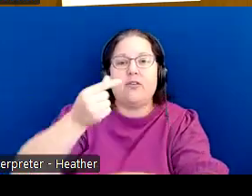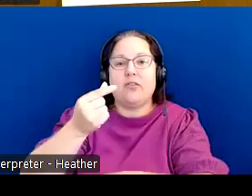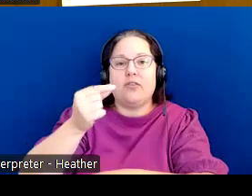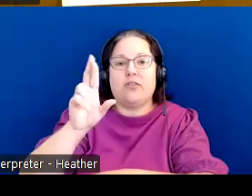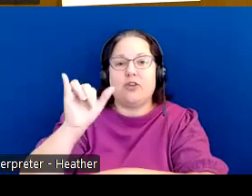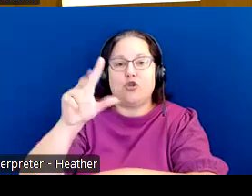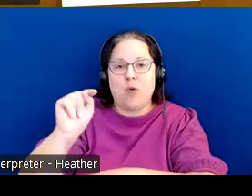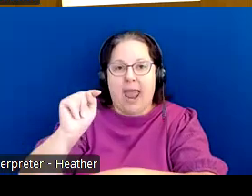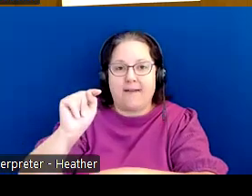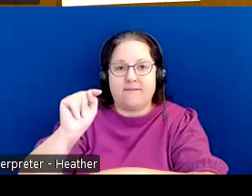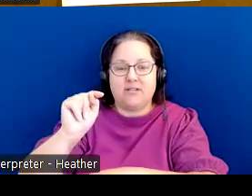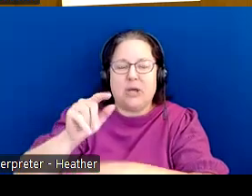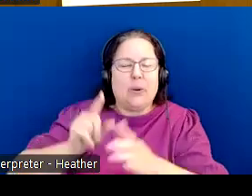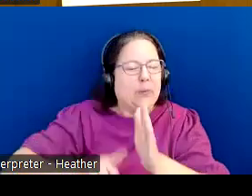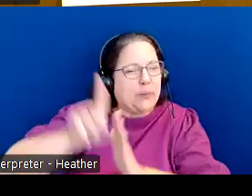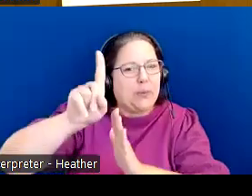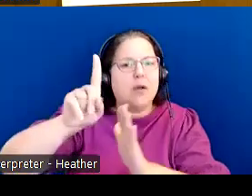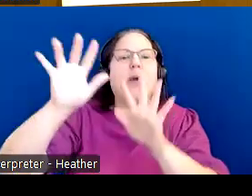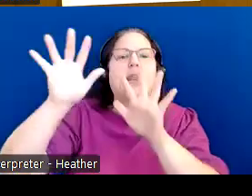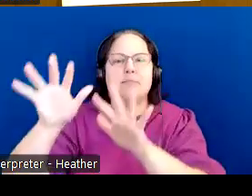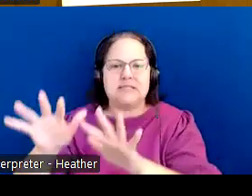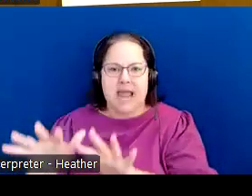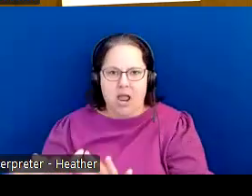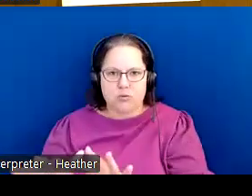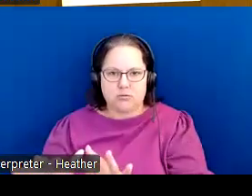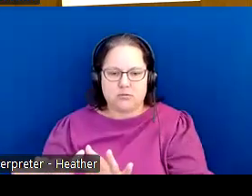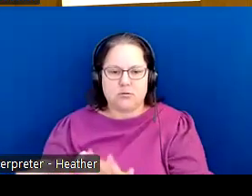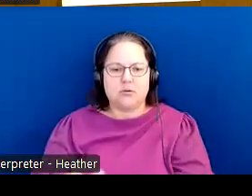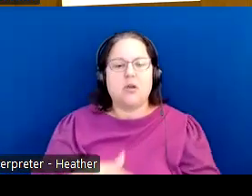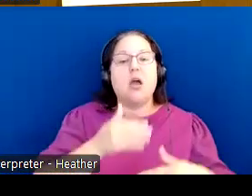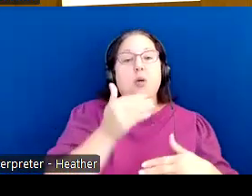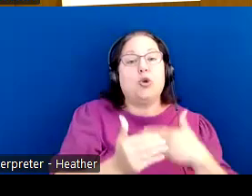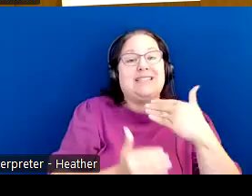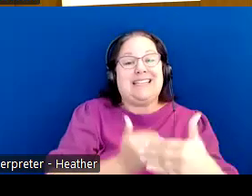grafting that then subsides. The procedural pain,